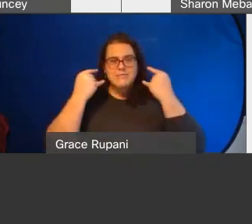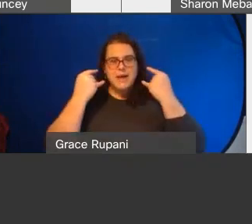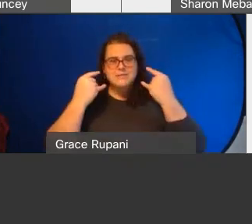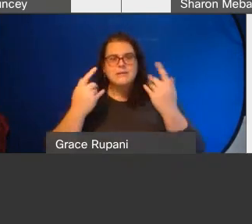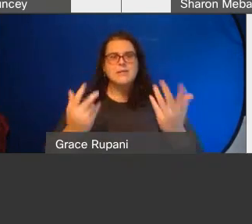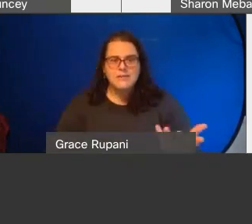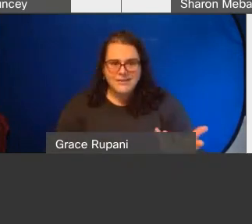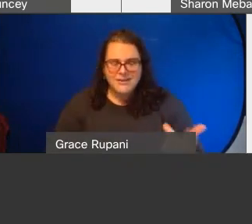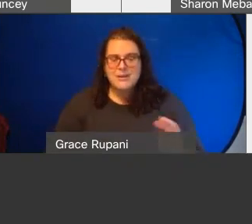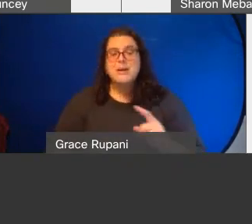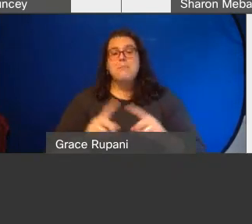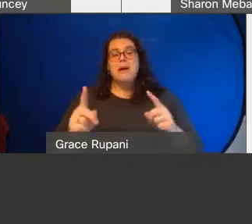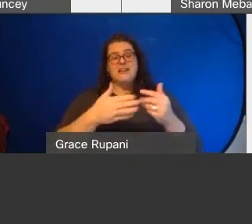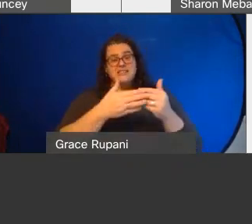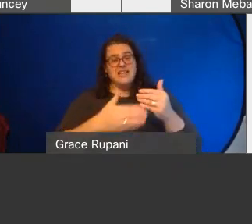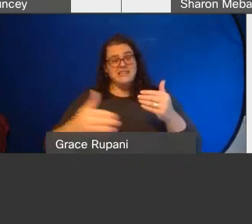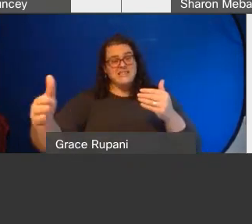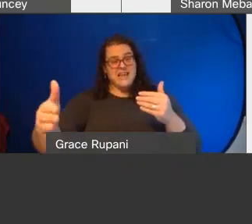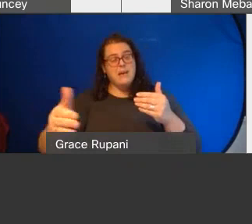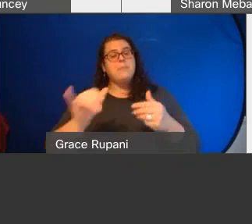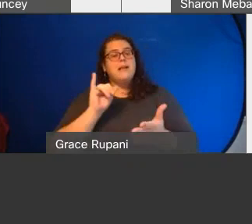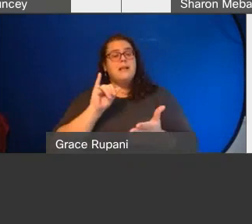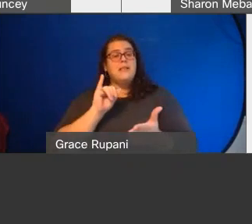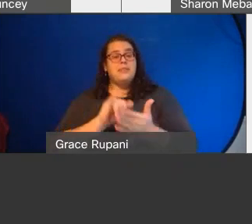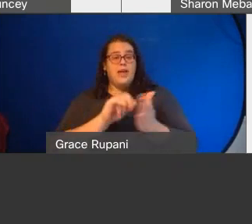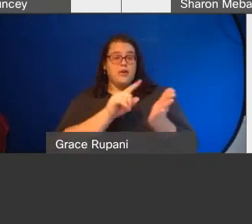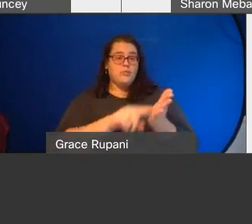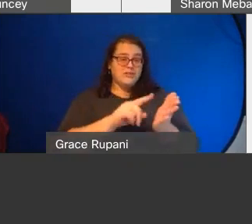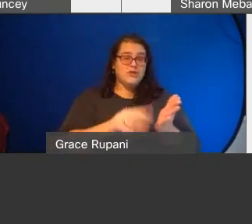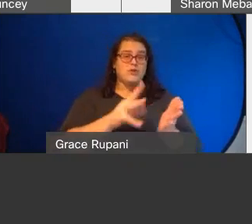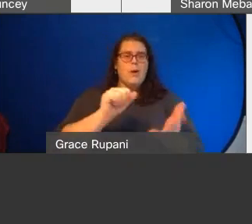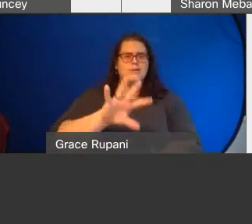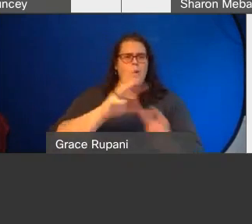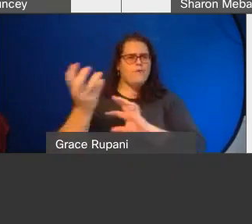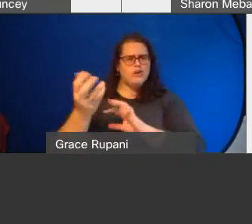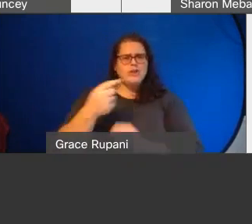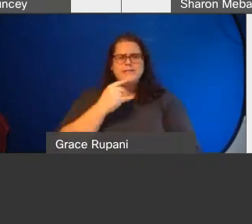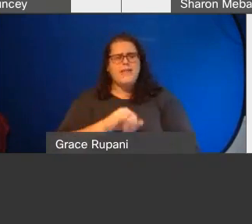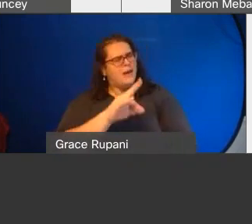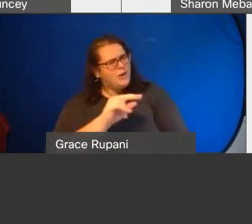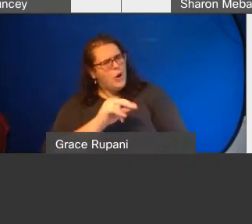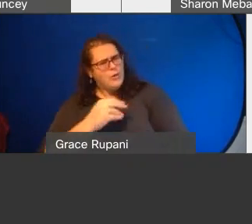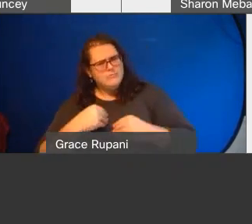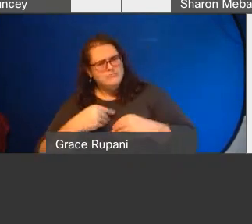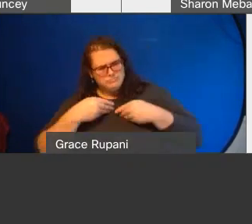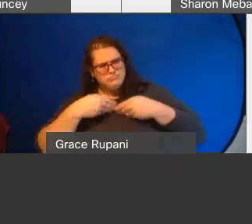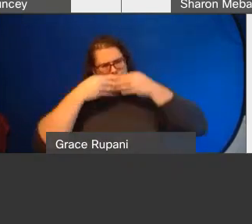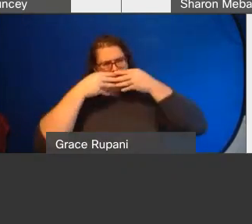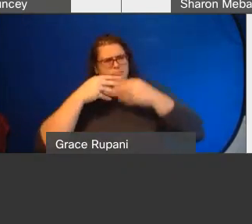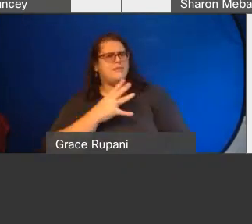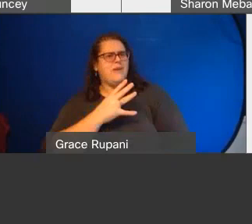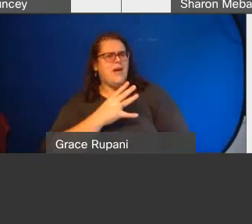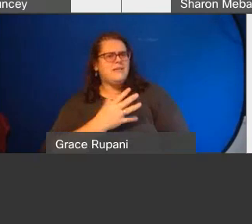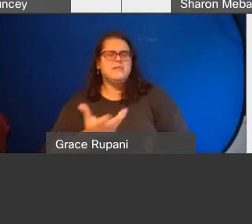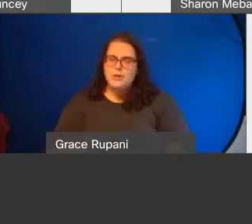refuted that claim of that research. So, you know, we are at the mercy of the current information of the times, and